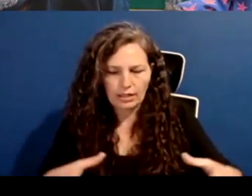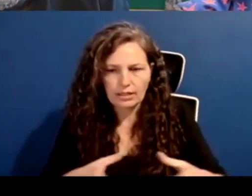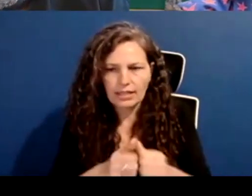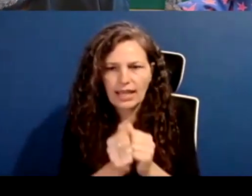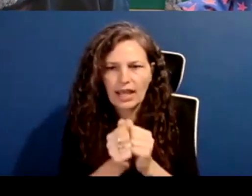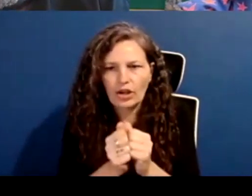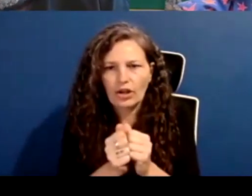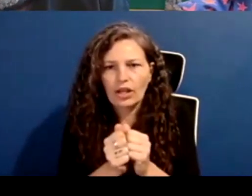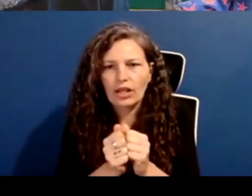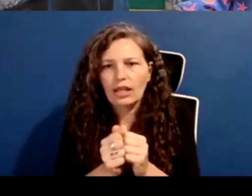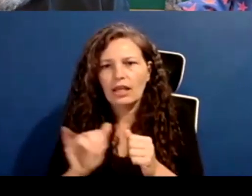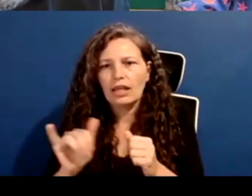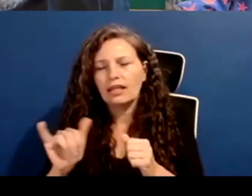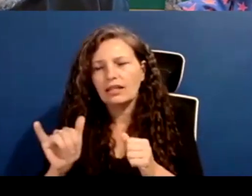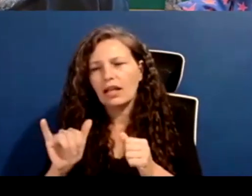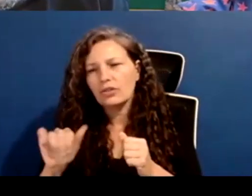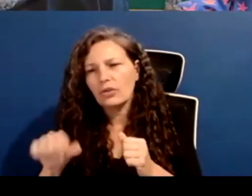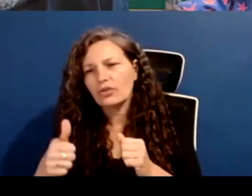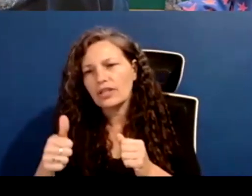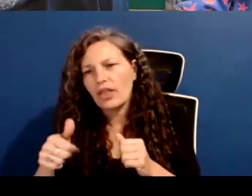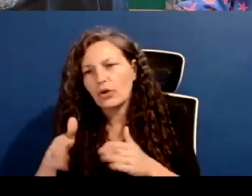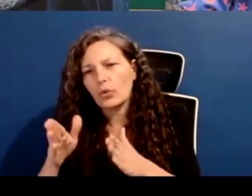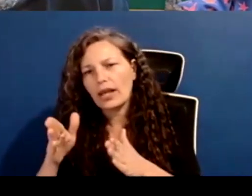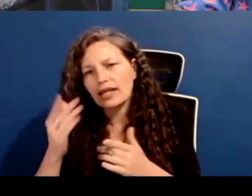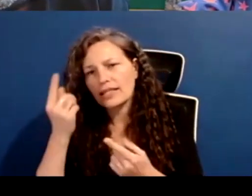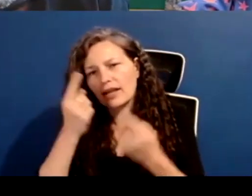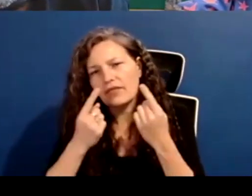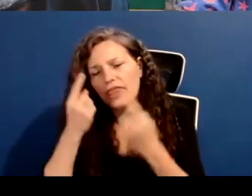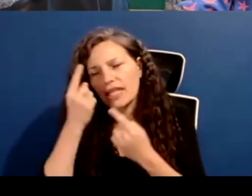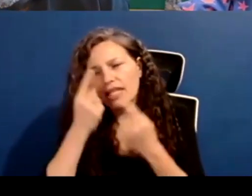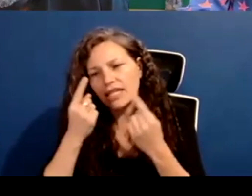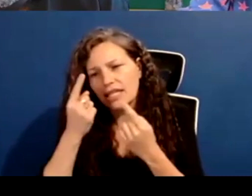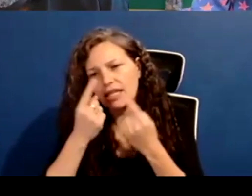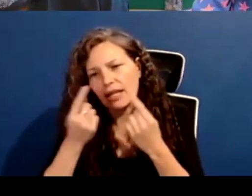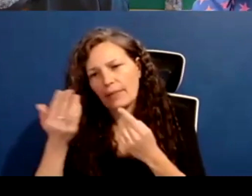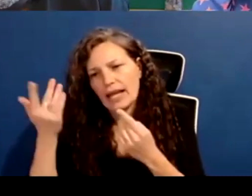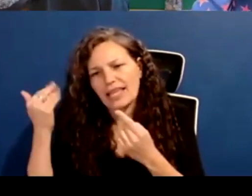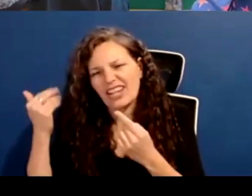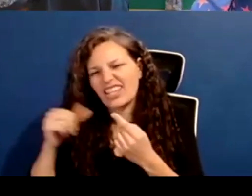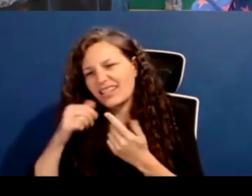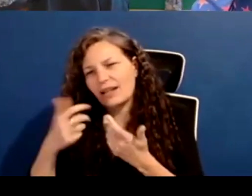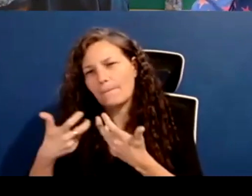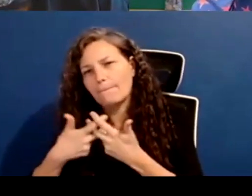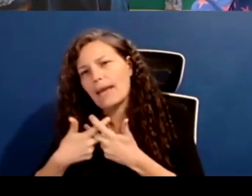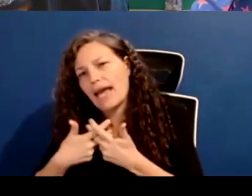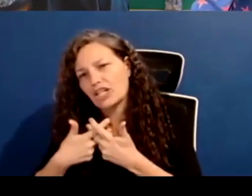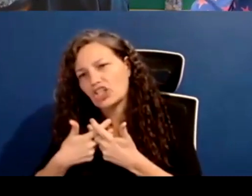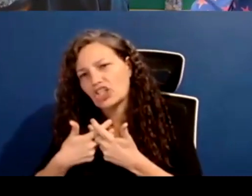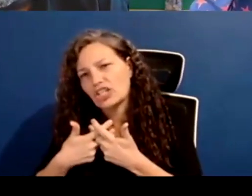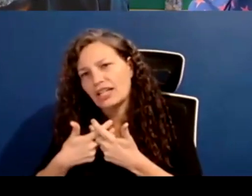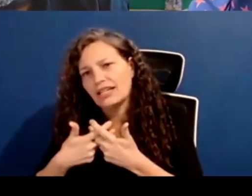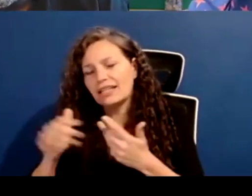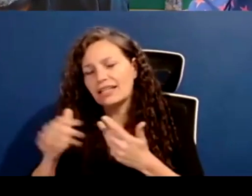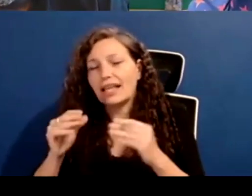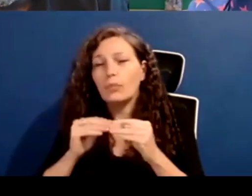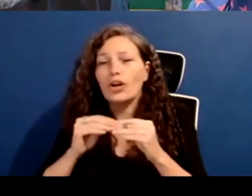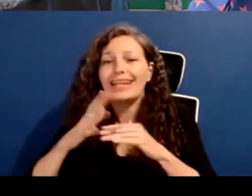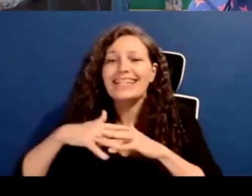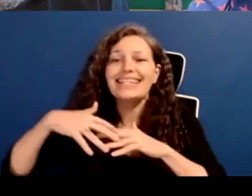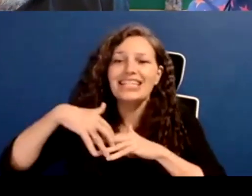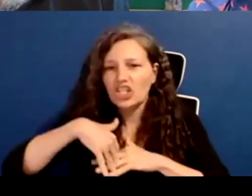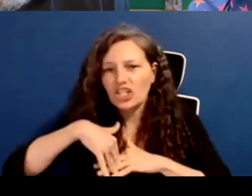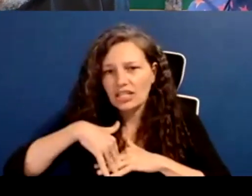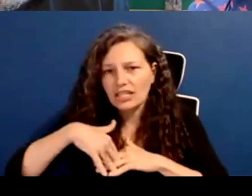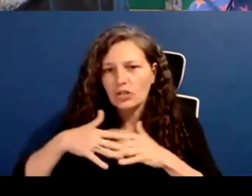indigenous ways of thinking in those days that don't match the ways in which we particularly see things in the